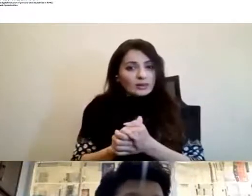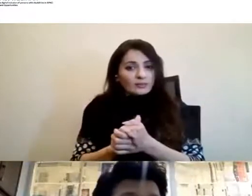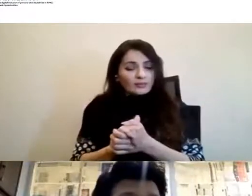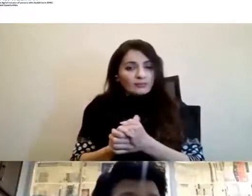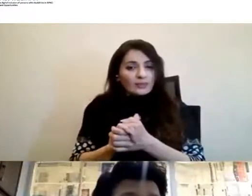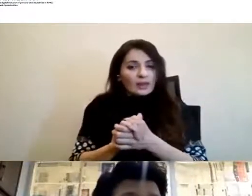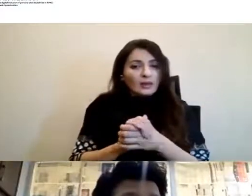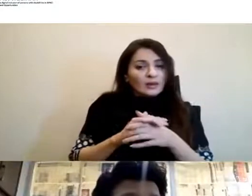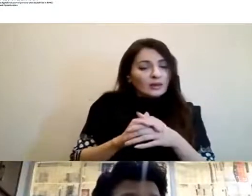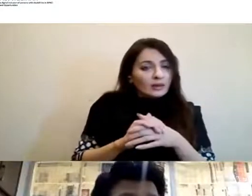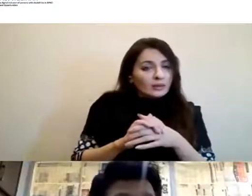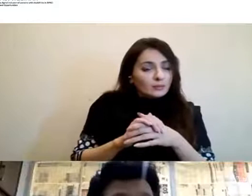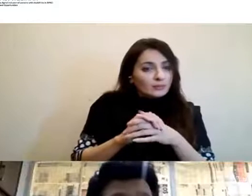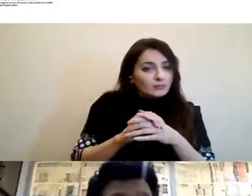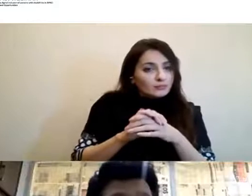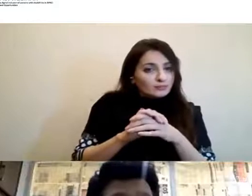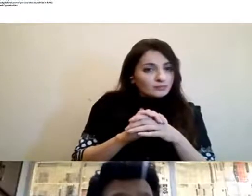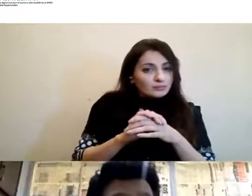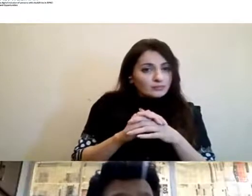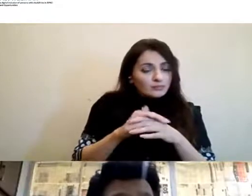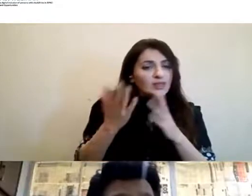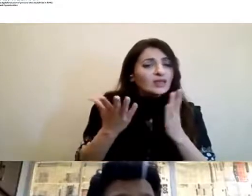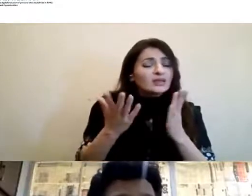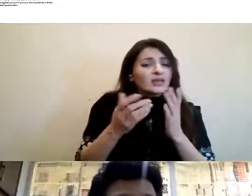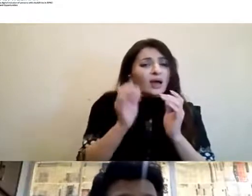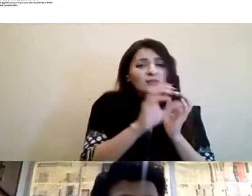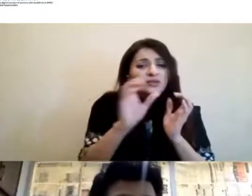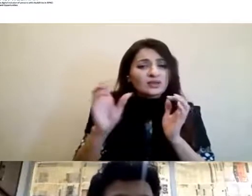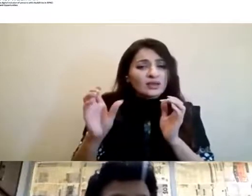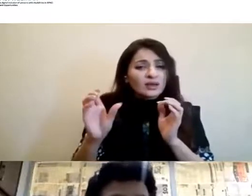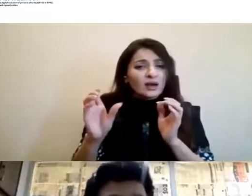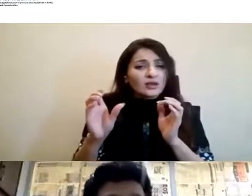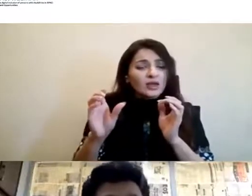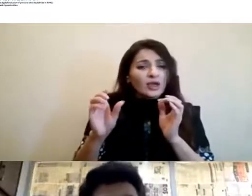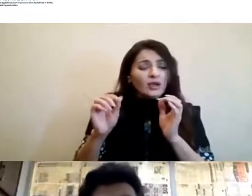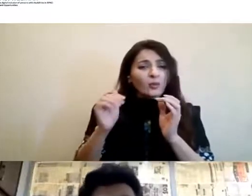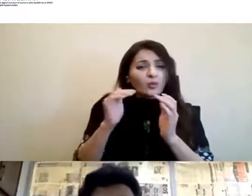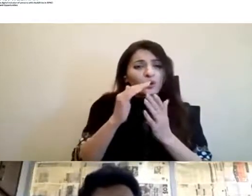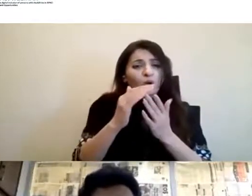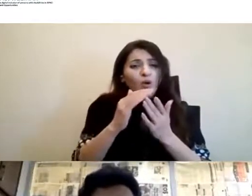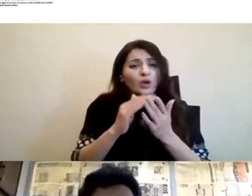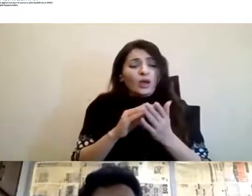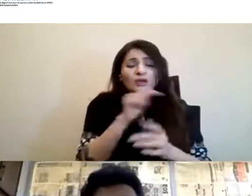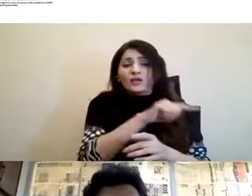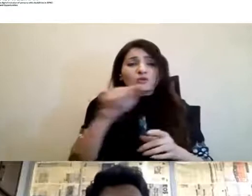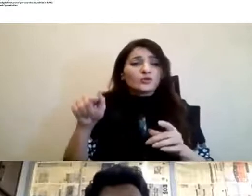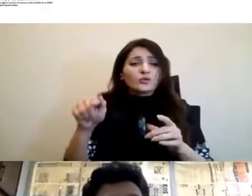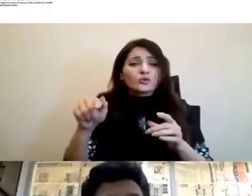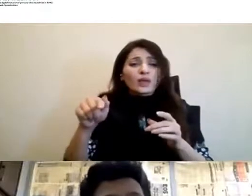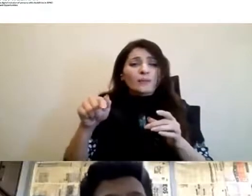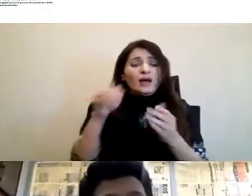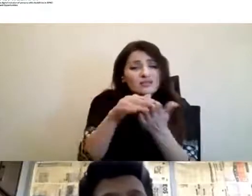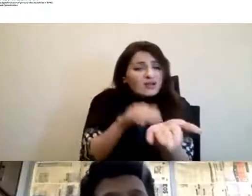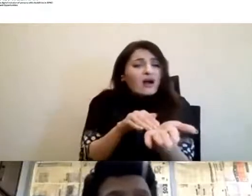is things like direct carrier billing, where people can who don't have credit cards or who don't have